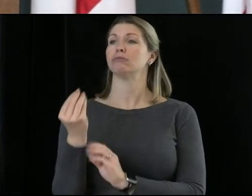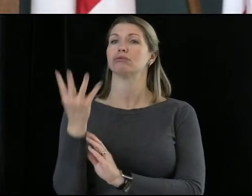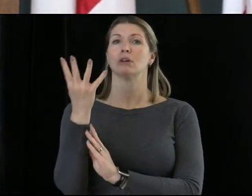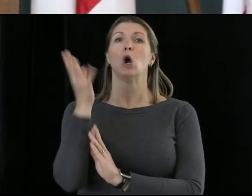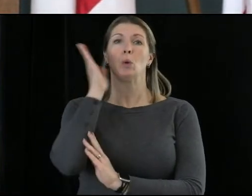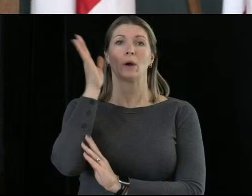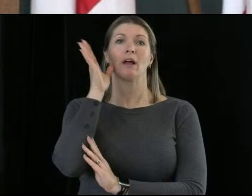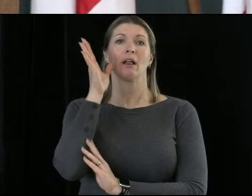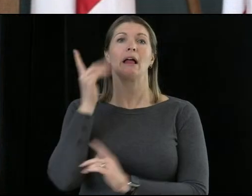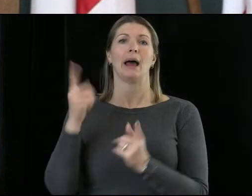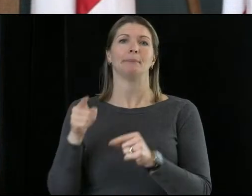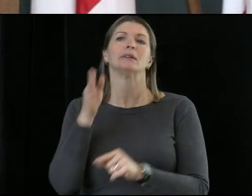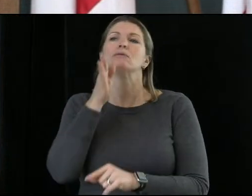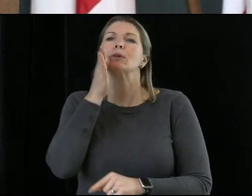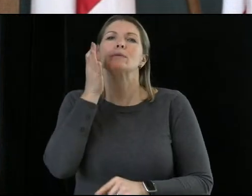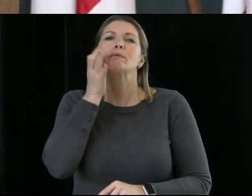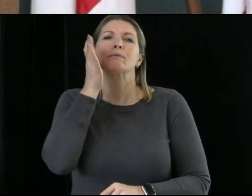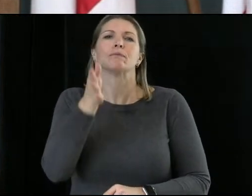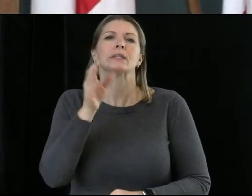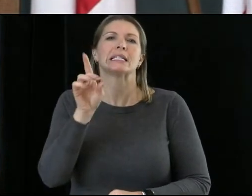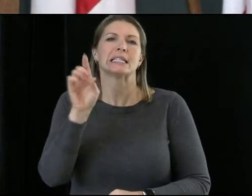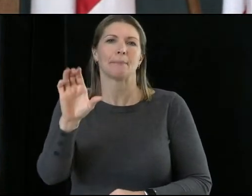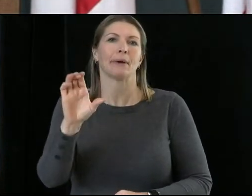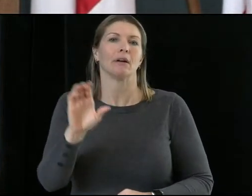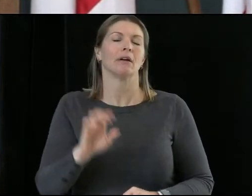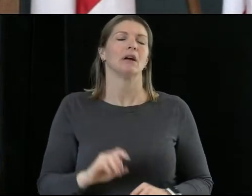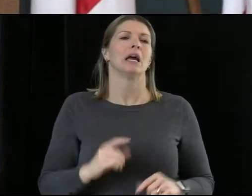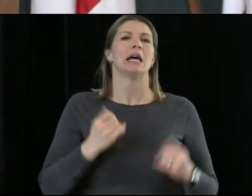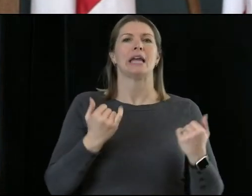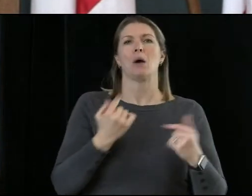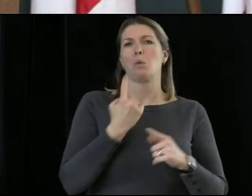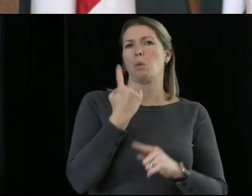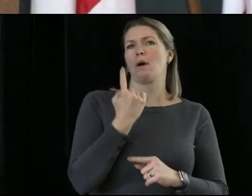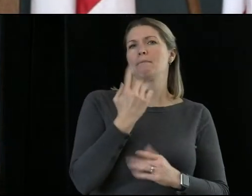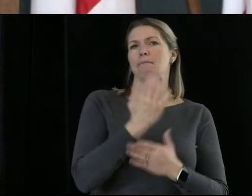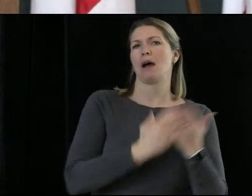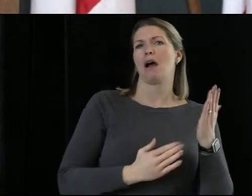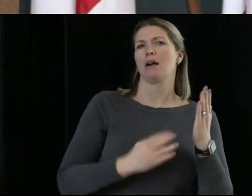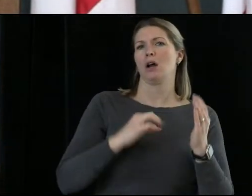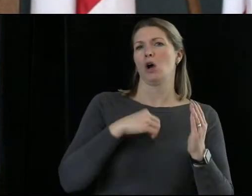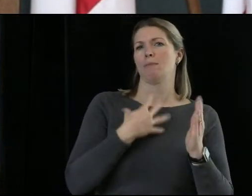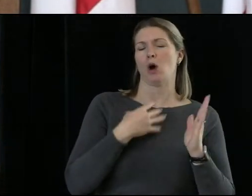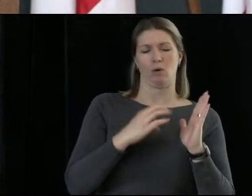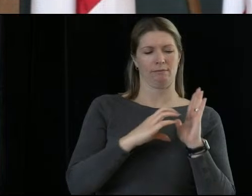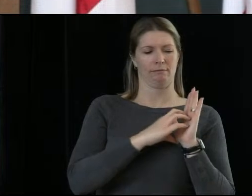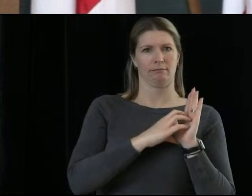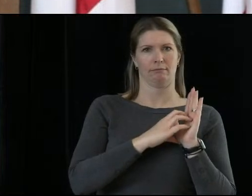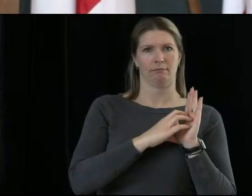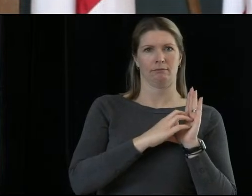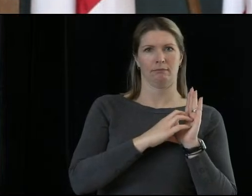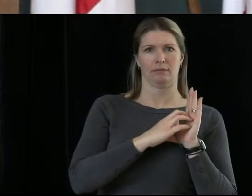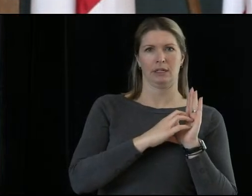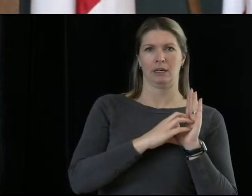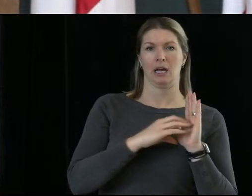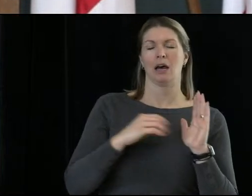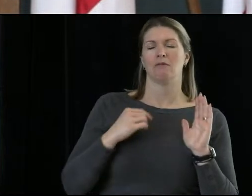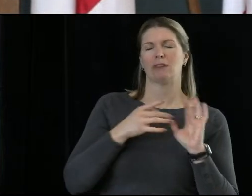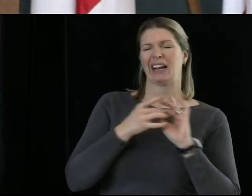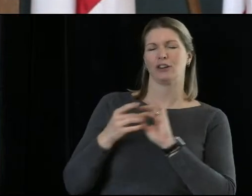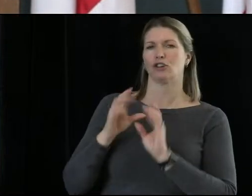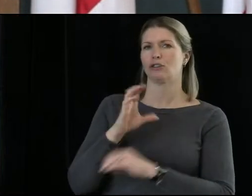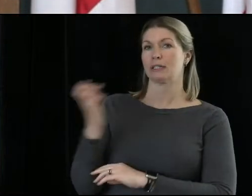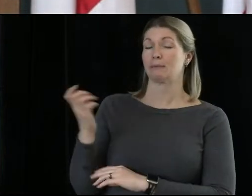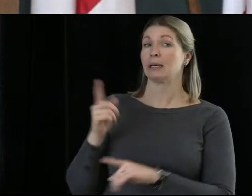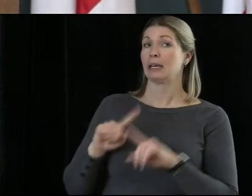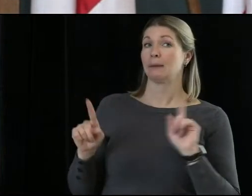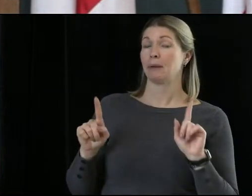I want to finish with just a section of a poem that I love. It's about Christmas. If you don't celebrate Christmas, that's fine. Just